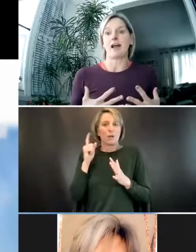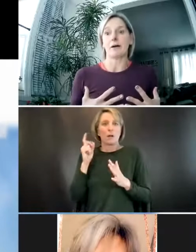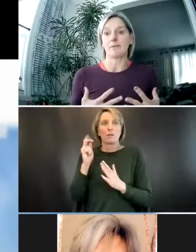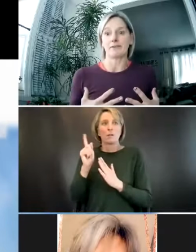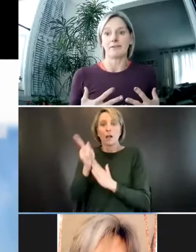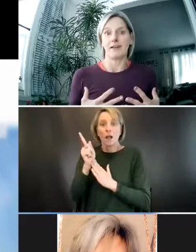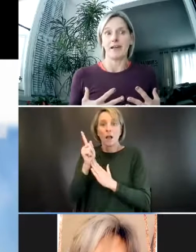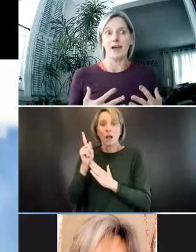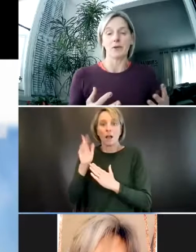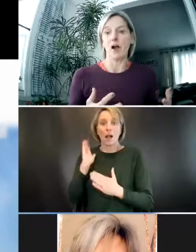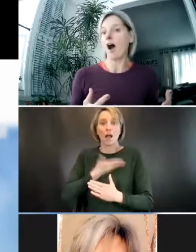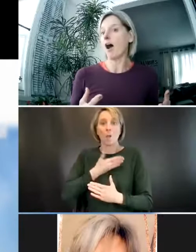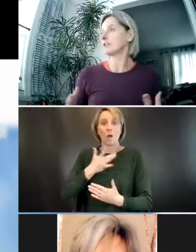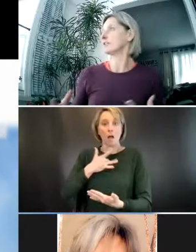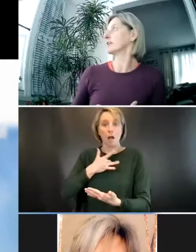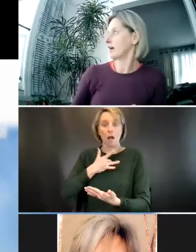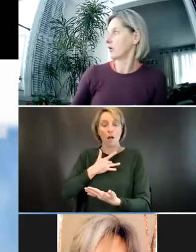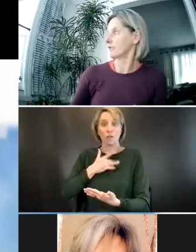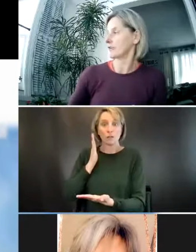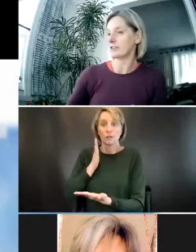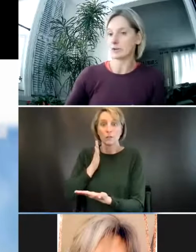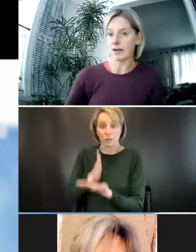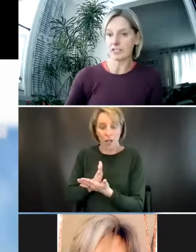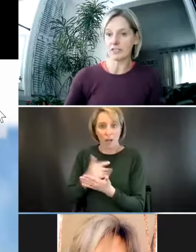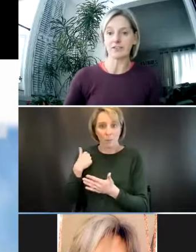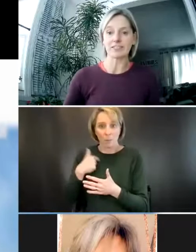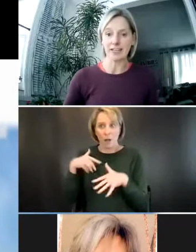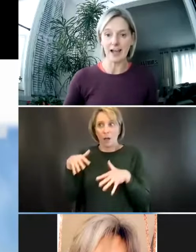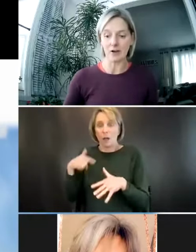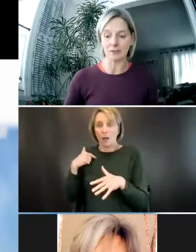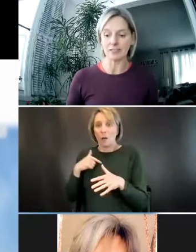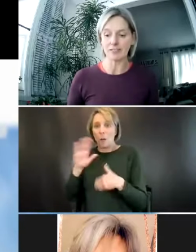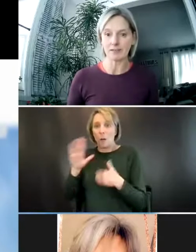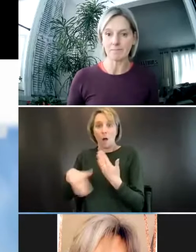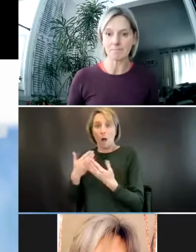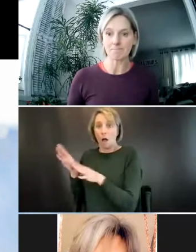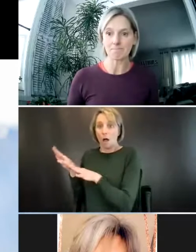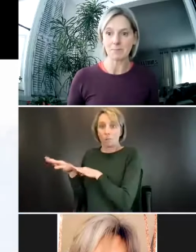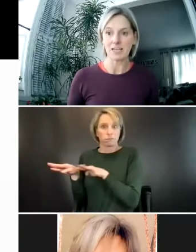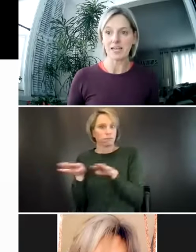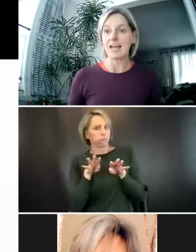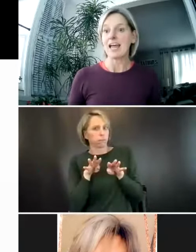hearts stop and we all look over in the direction of the sound.